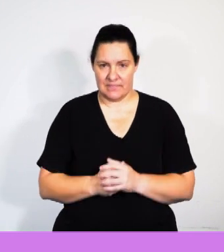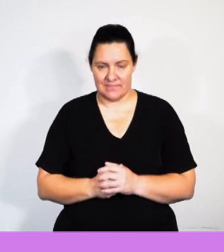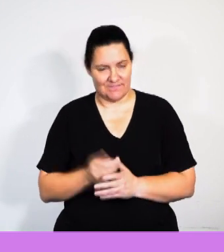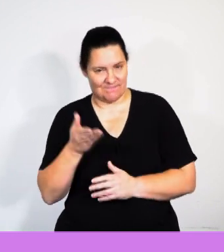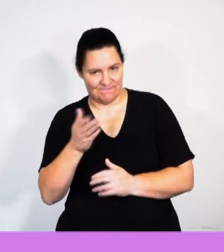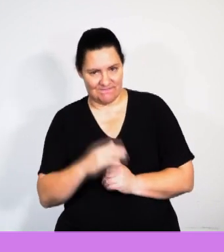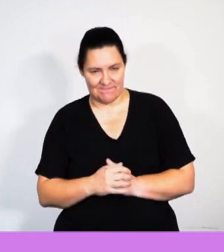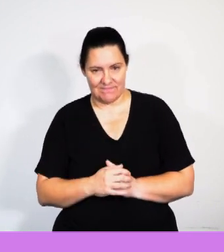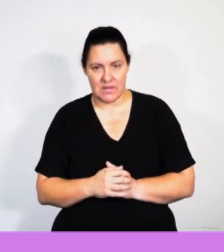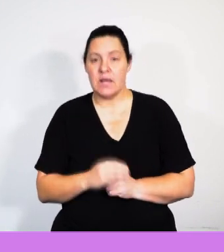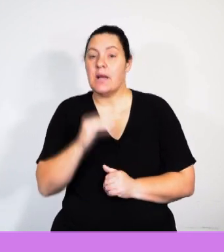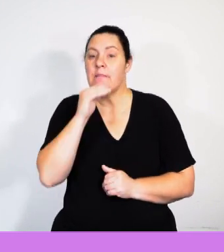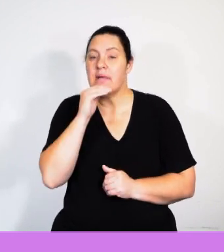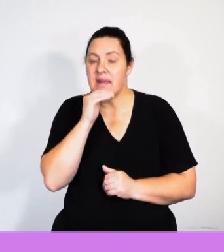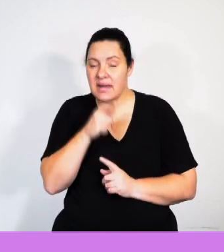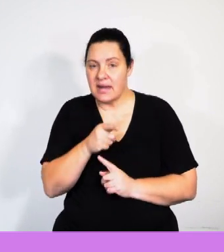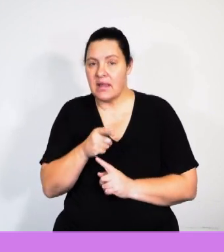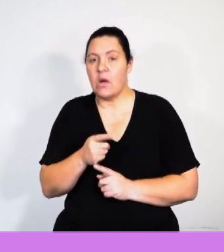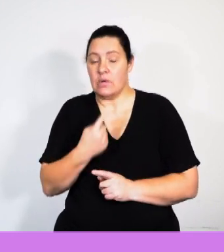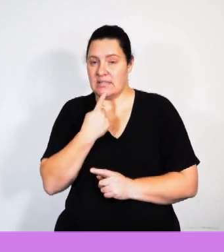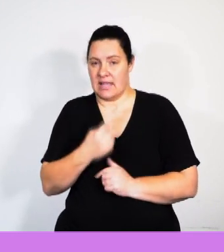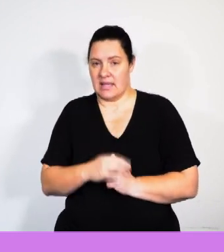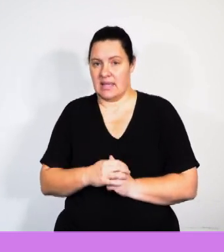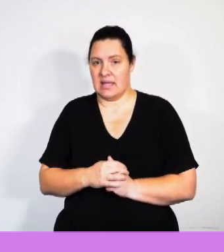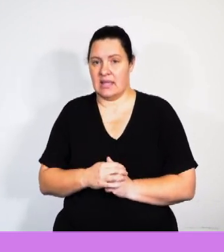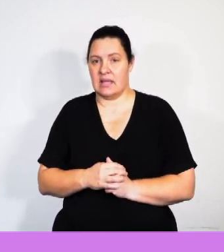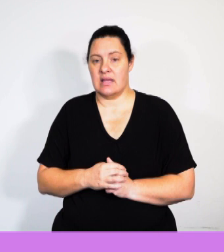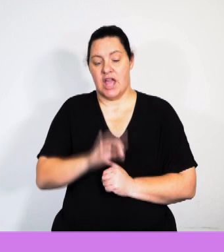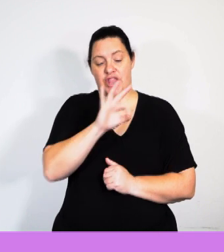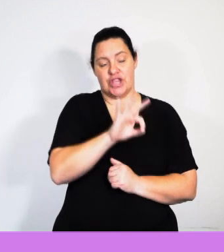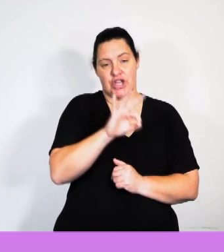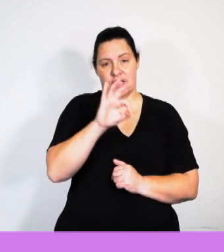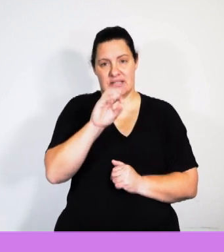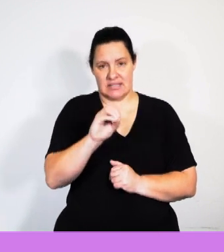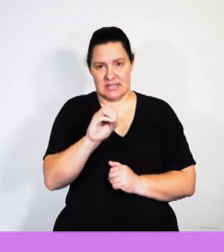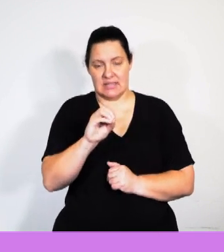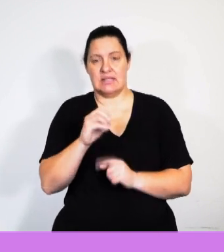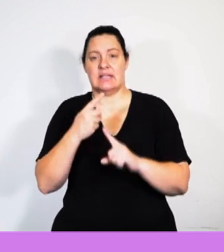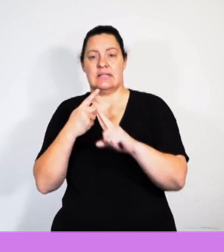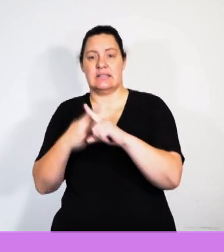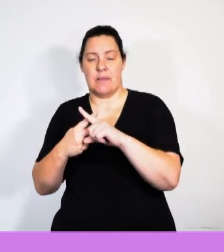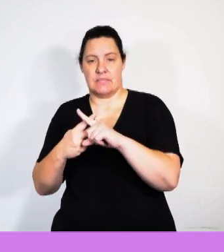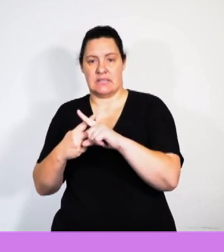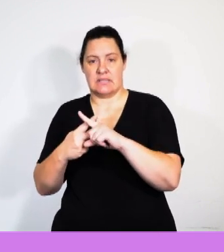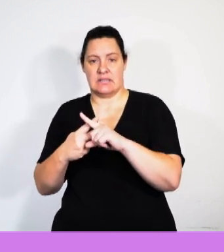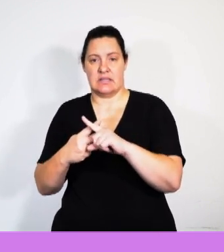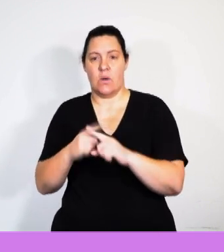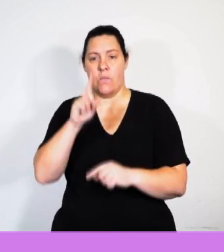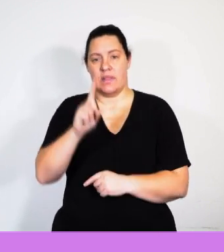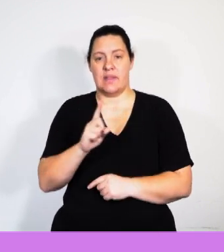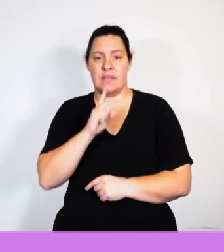Okay, there. It would mean we'll then have to say 30 multiply